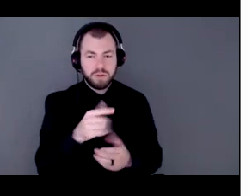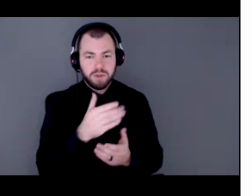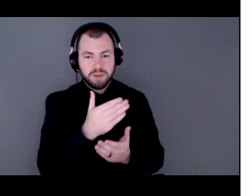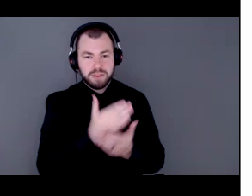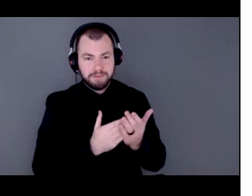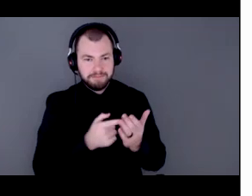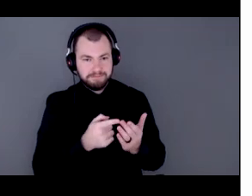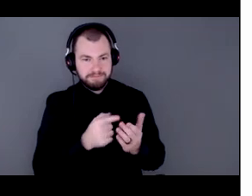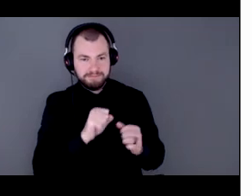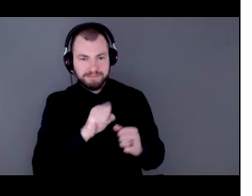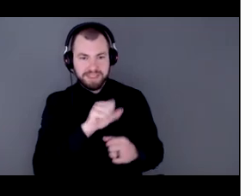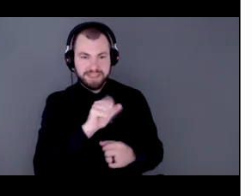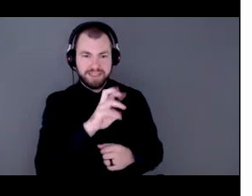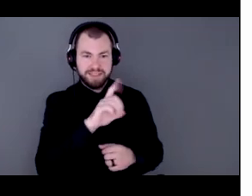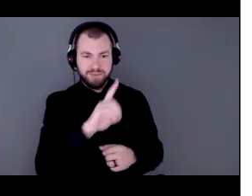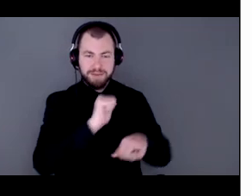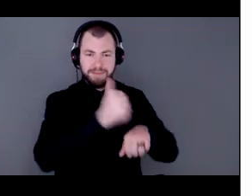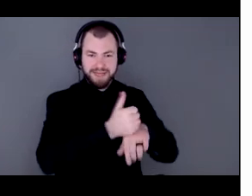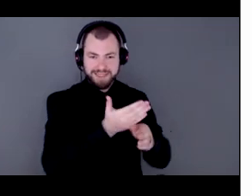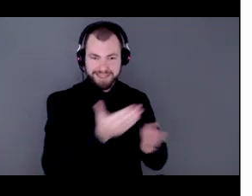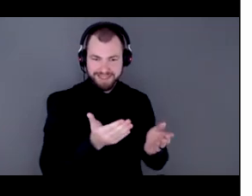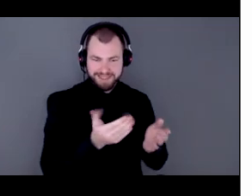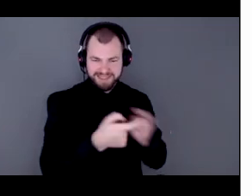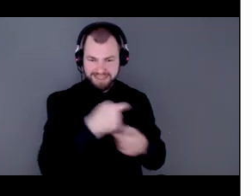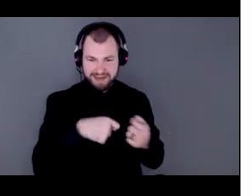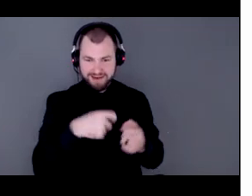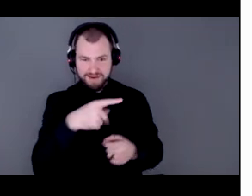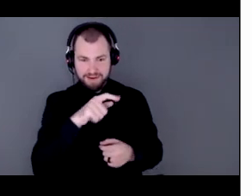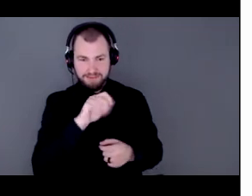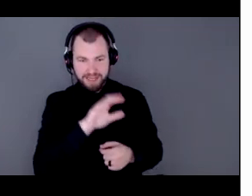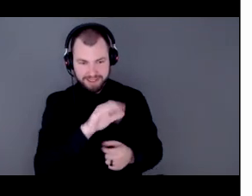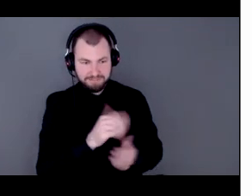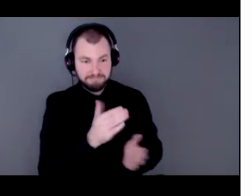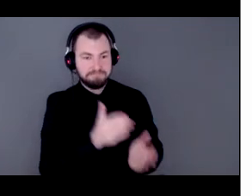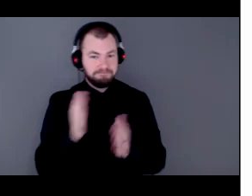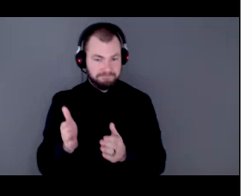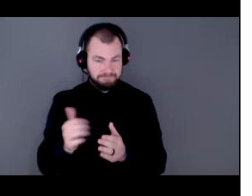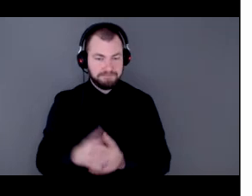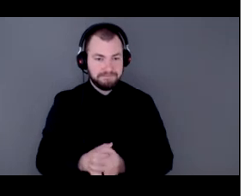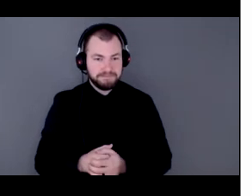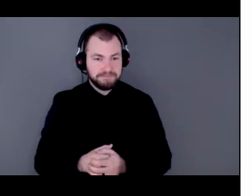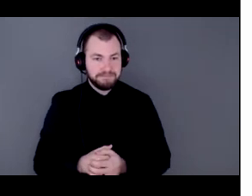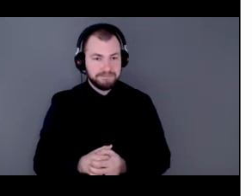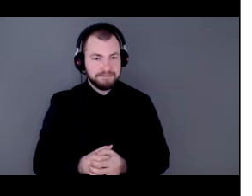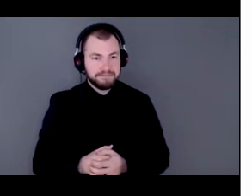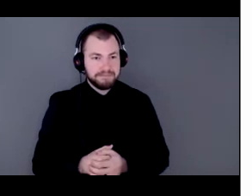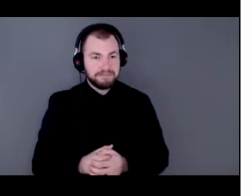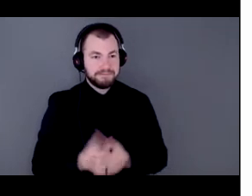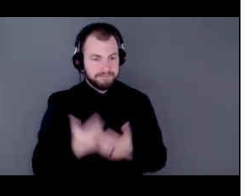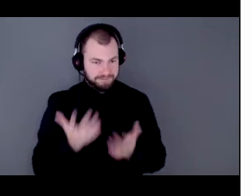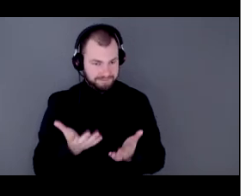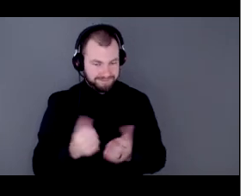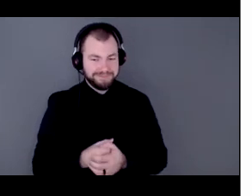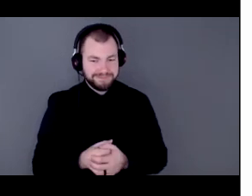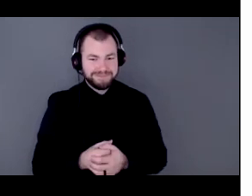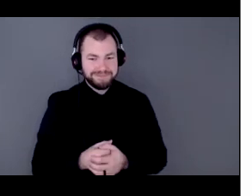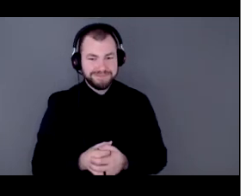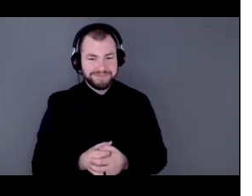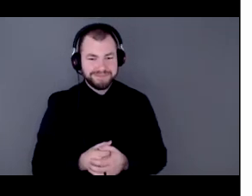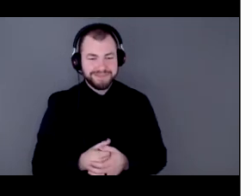films instead of the plastic materials. Can you please move to the next slide, please? So here goes. Yes. So this is